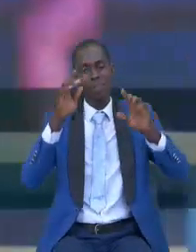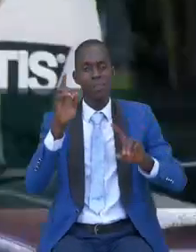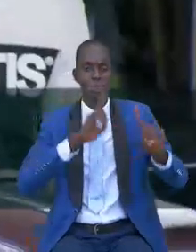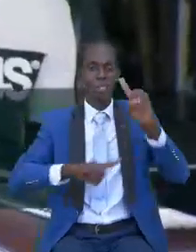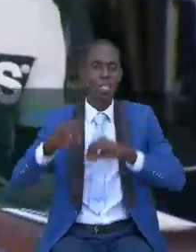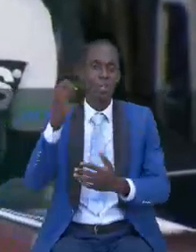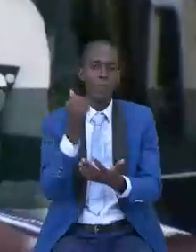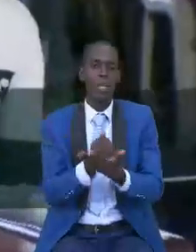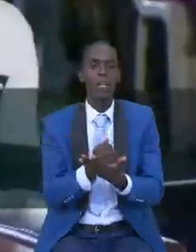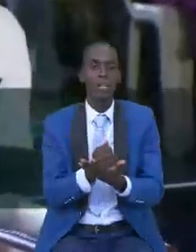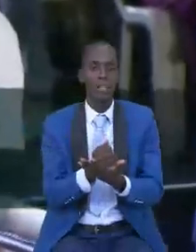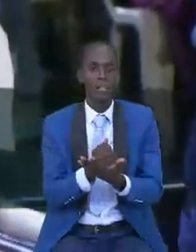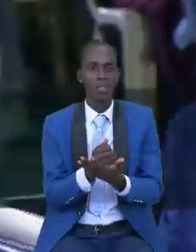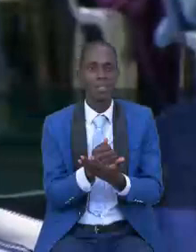Amen.